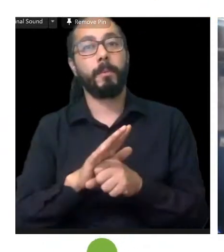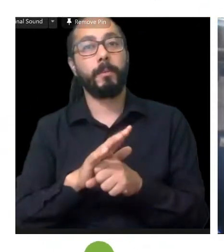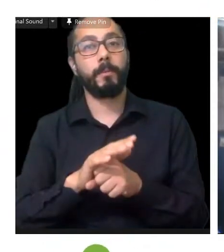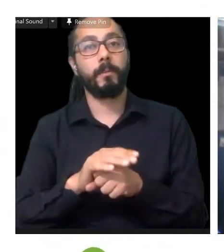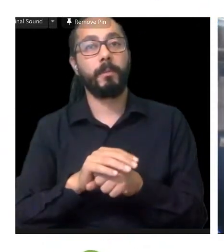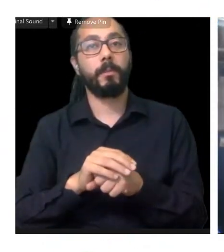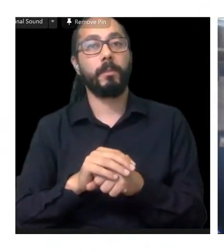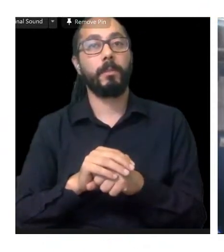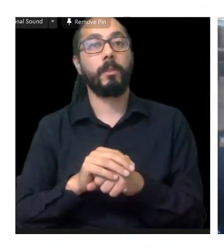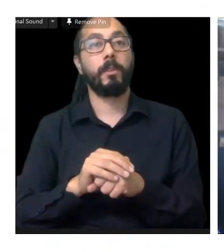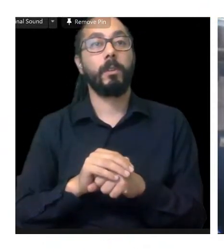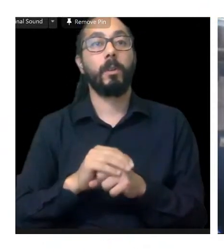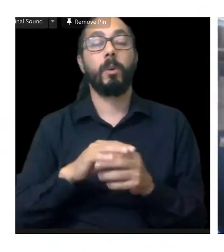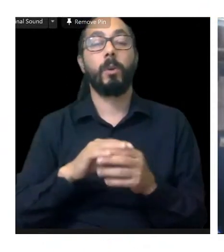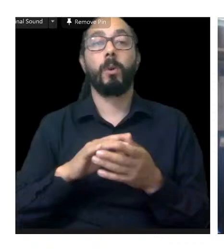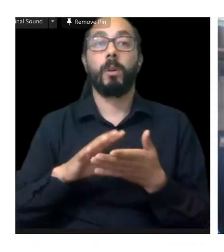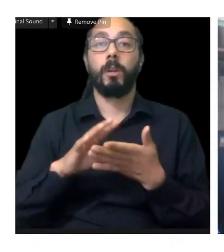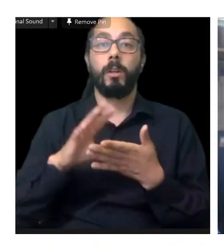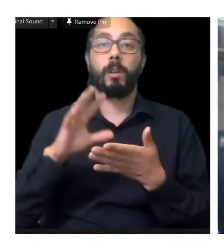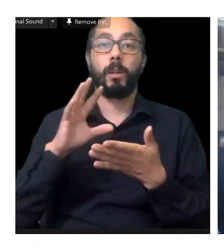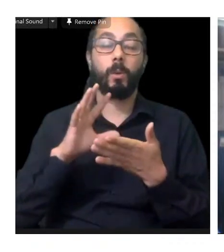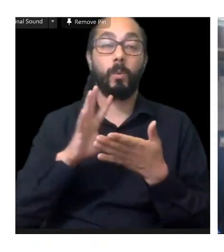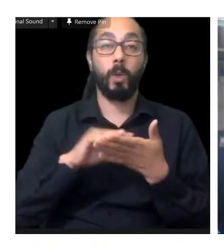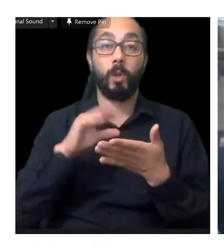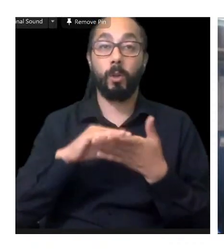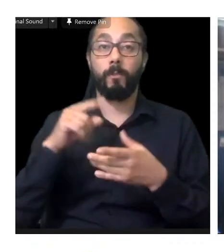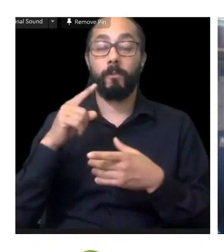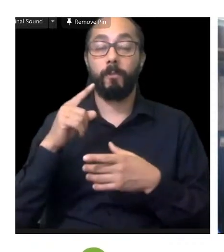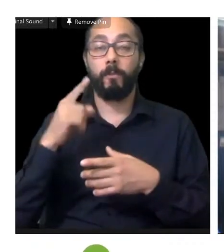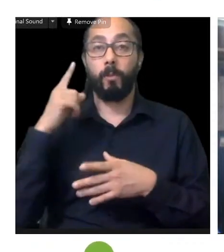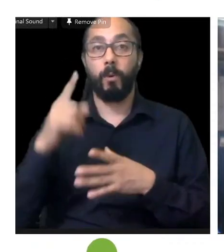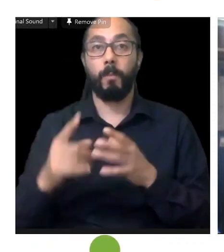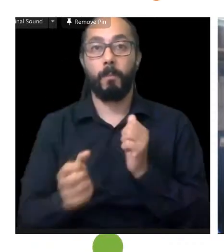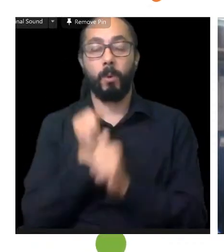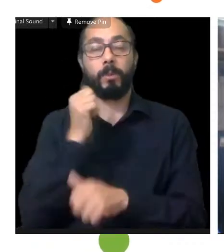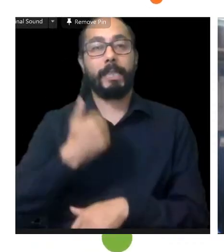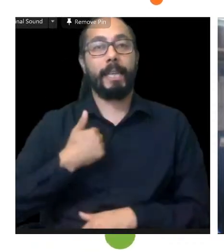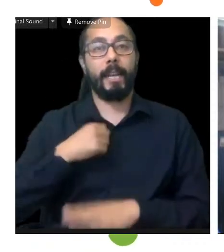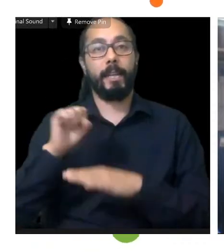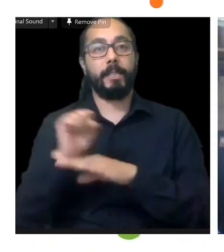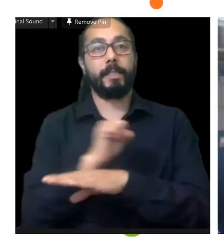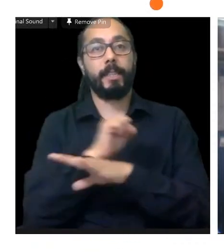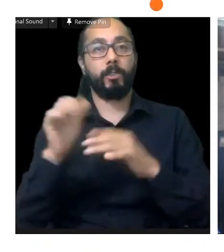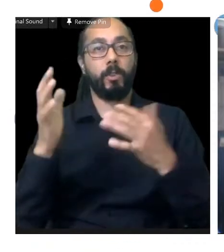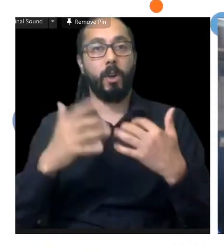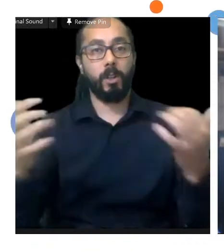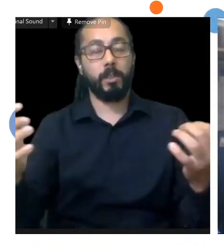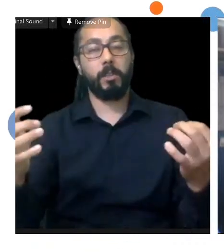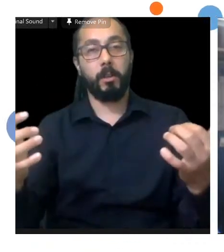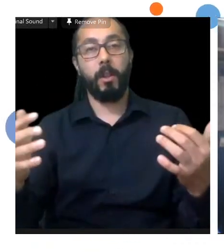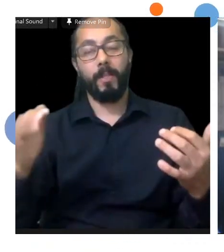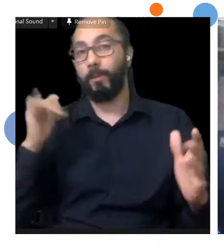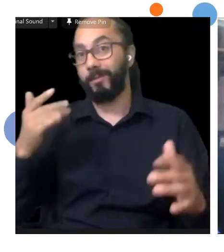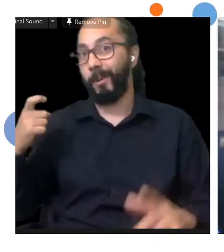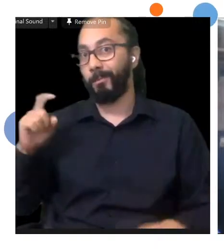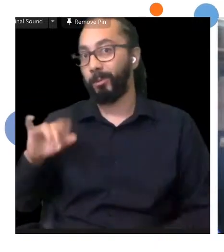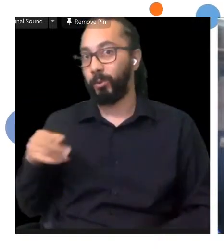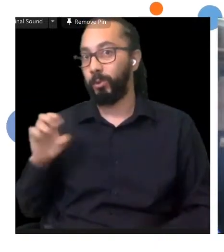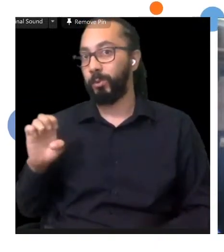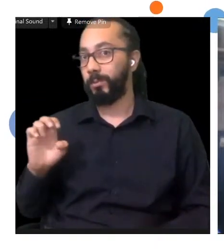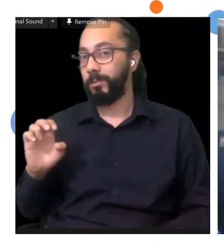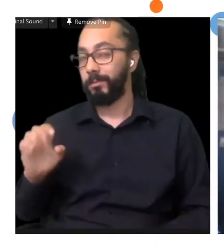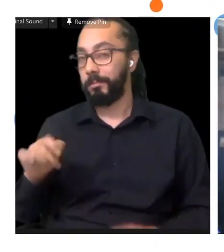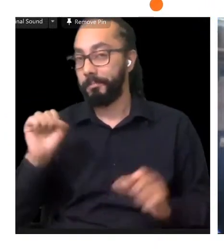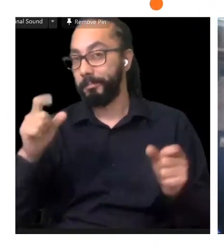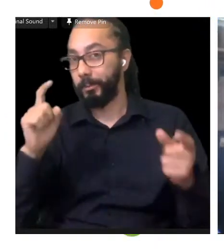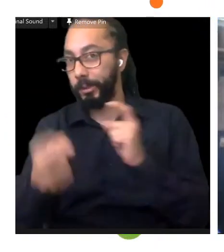most Canadian stage audiences, at least back in June, but things can change, was that while a